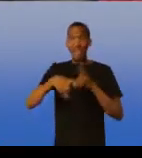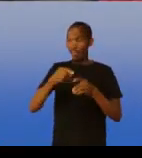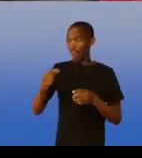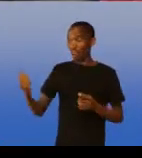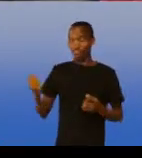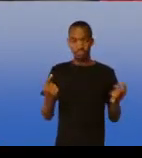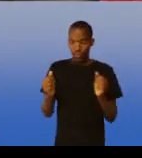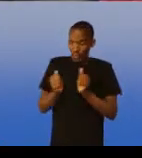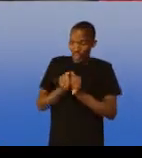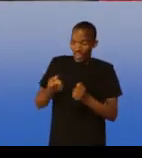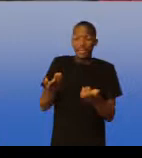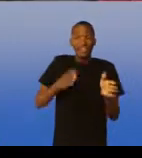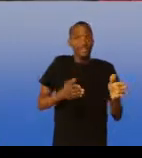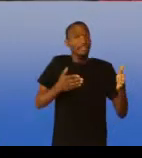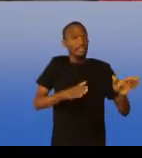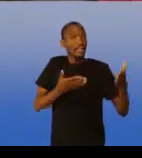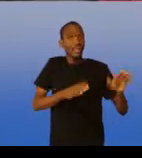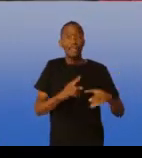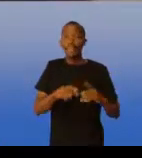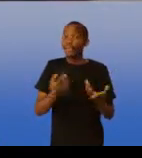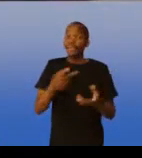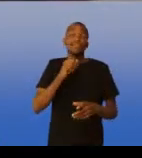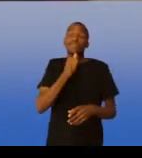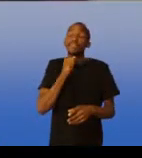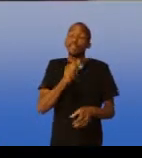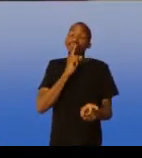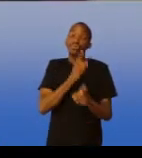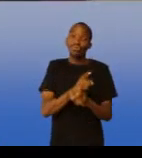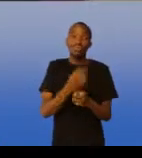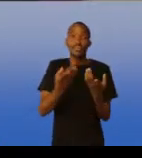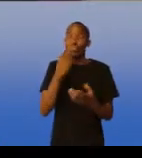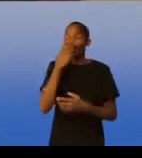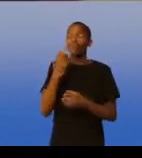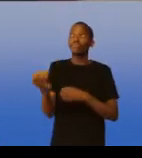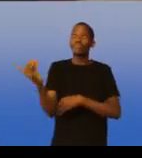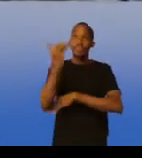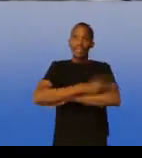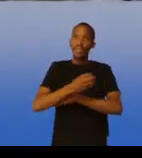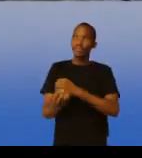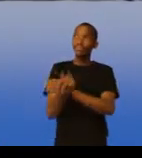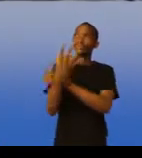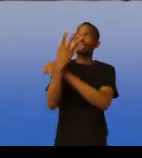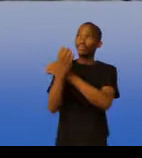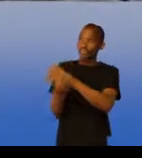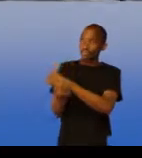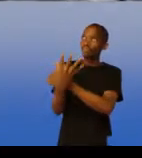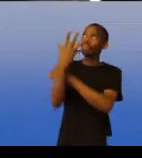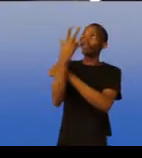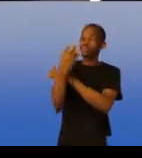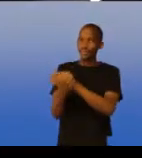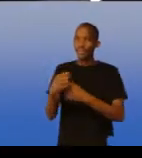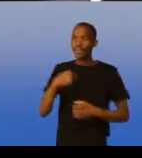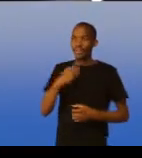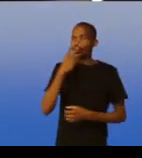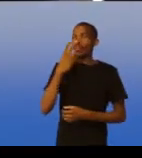dying. It's really a painful thing to see yourself going on another day, an extra day, and somebody else is there and is dying